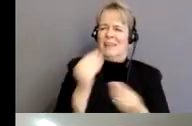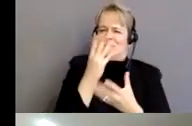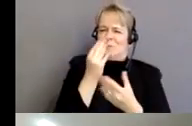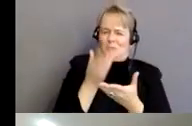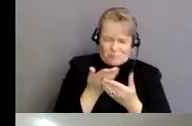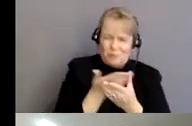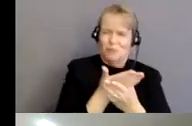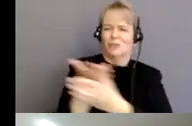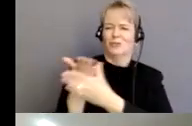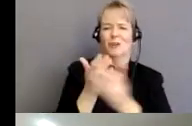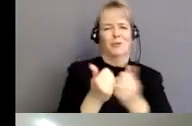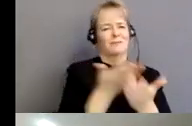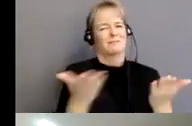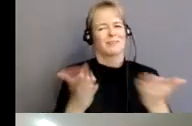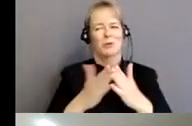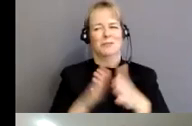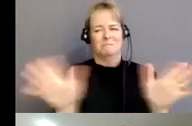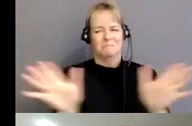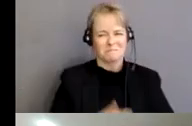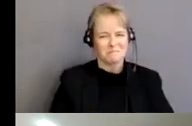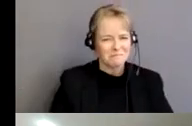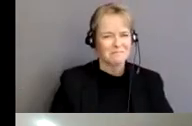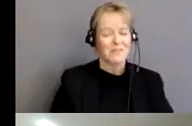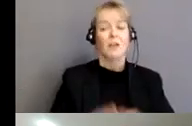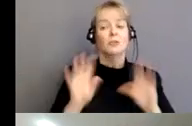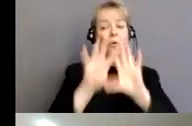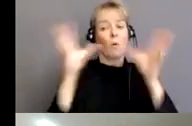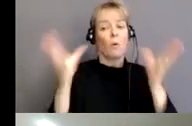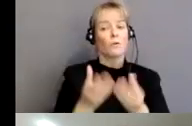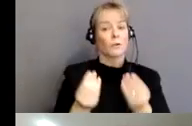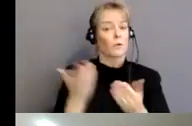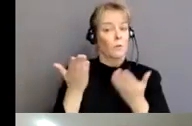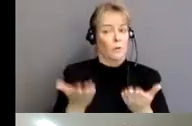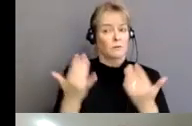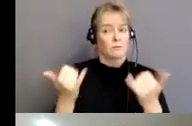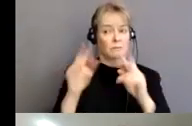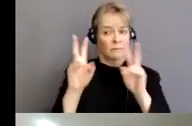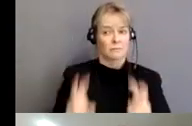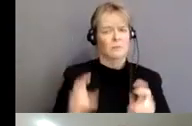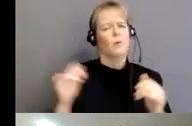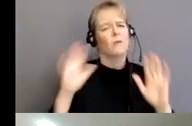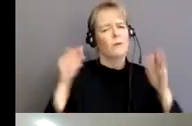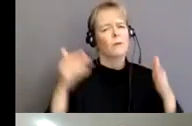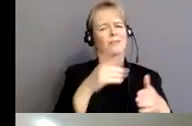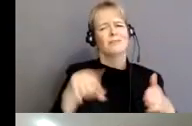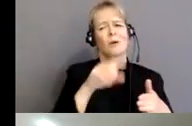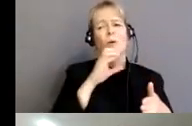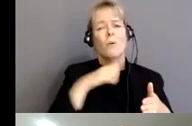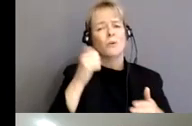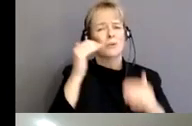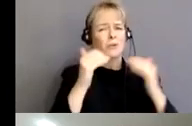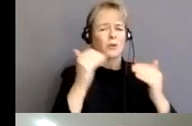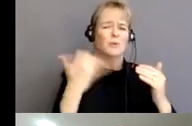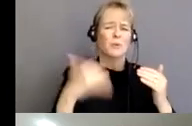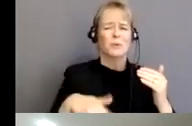community members. So today just to give you an overview, as Raj mentioned, we're talking about the vulnerability of older adults to financial abuse.